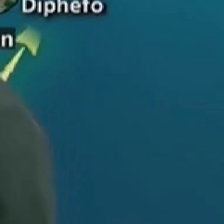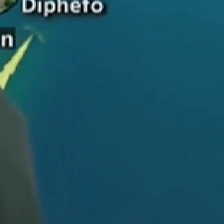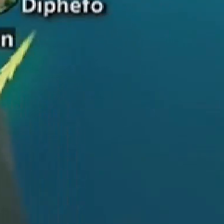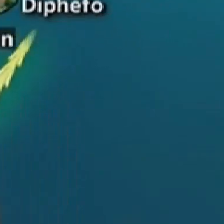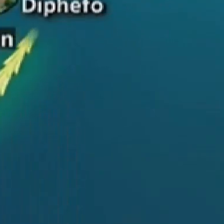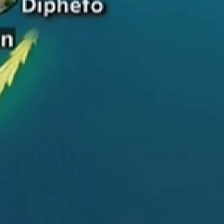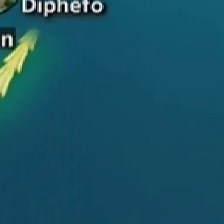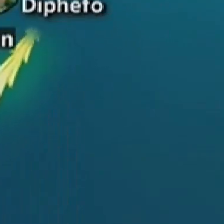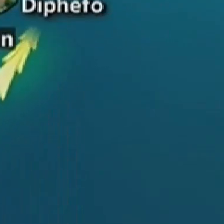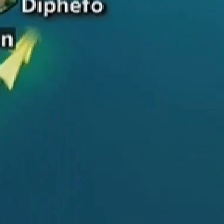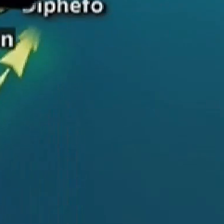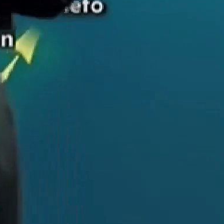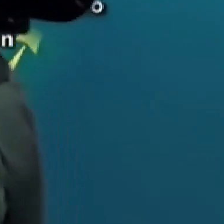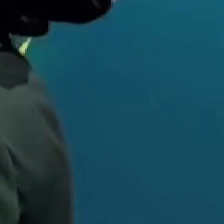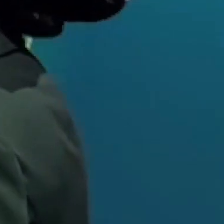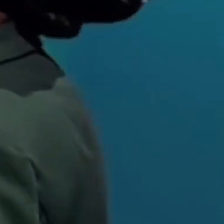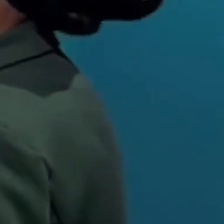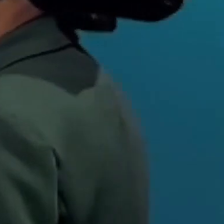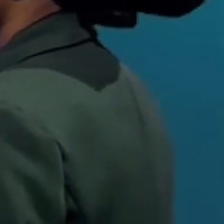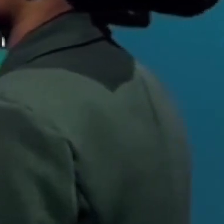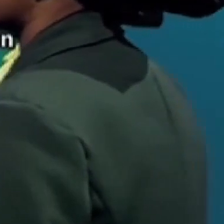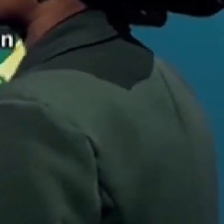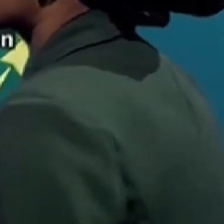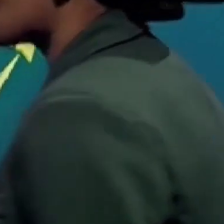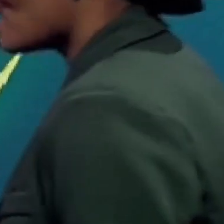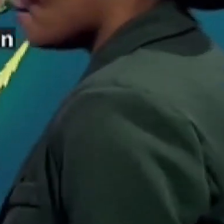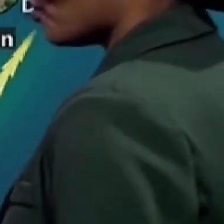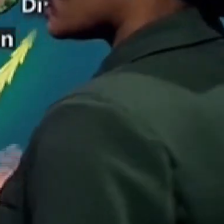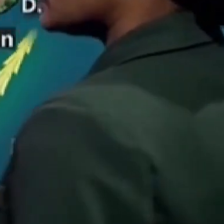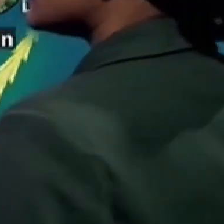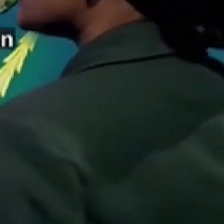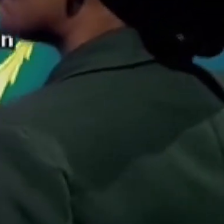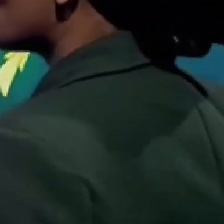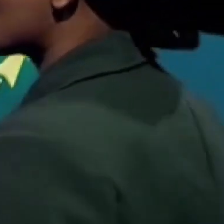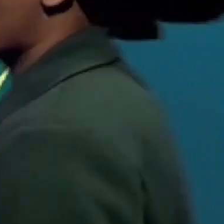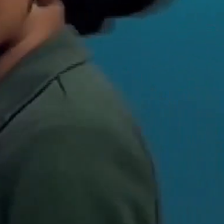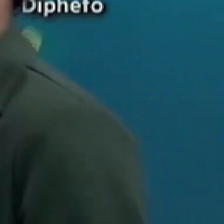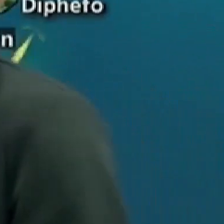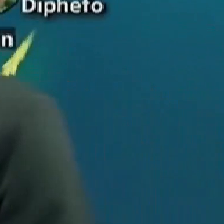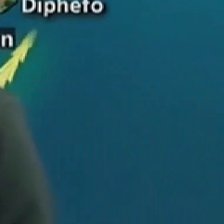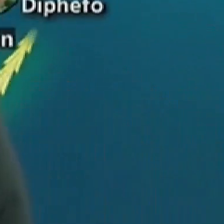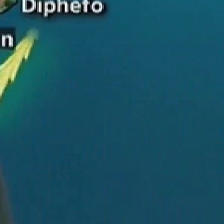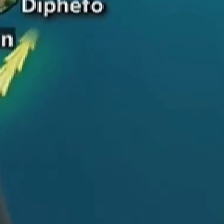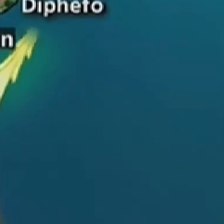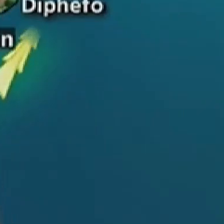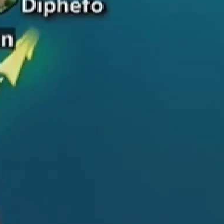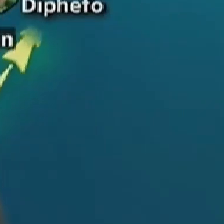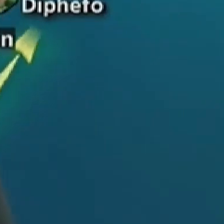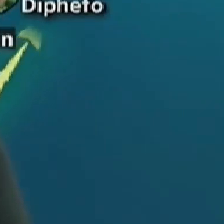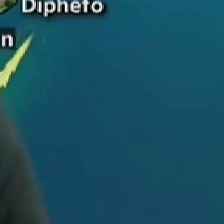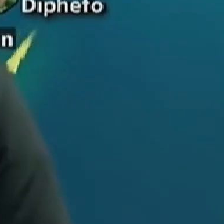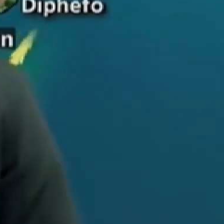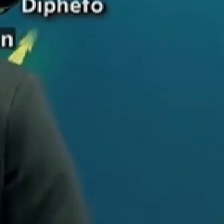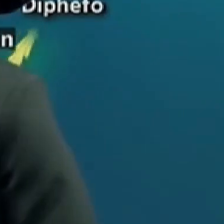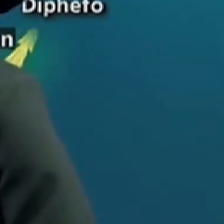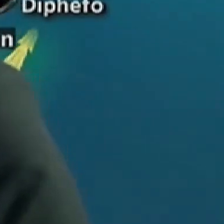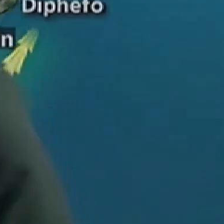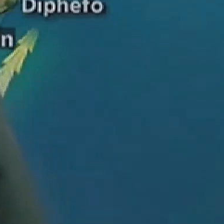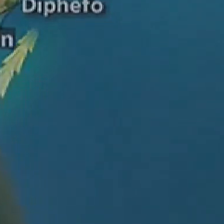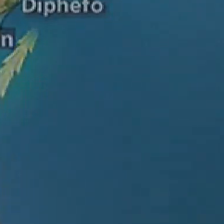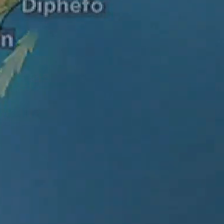mo karolong ya Upington le bogare jwa naga go karolong ya Eastern Cape mme go tla nna le diphefo go ralala karolo ya Limpopo mme re